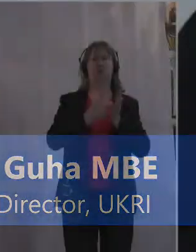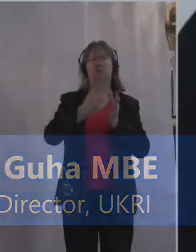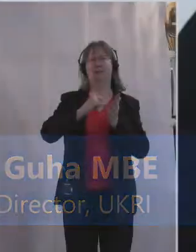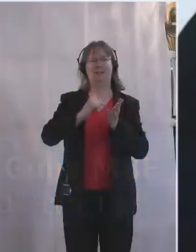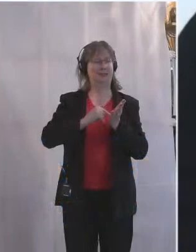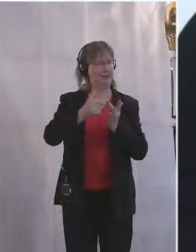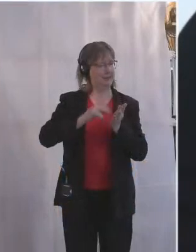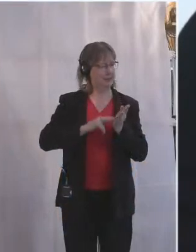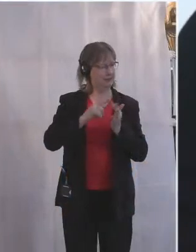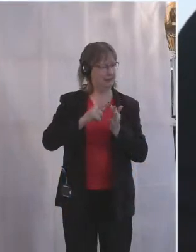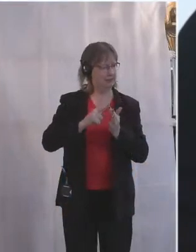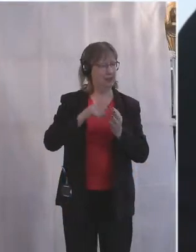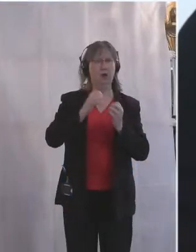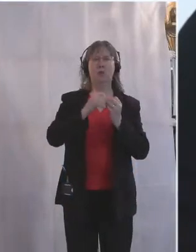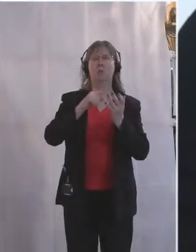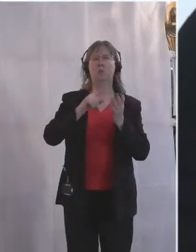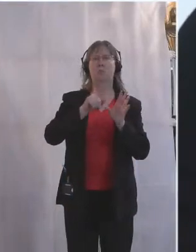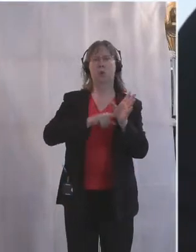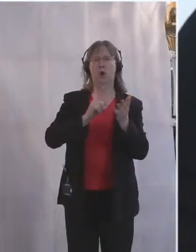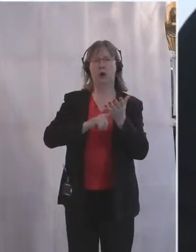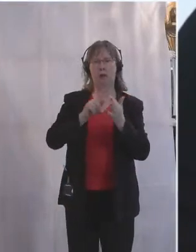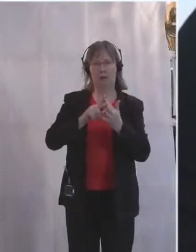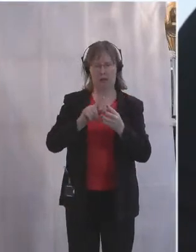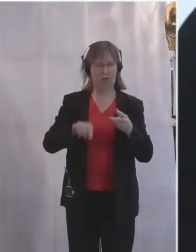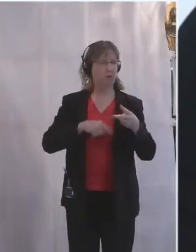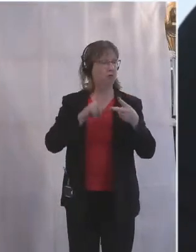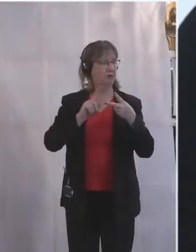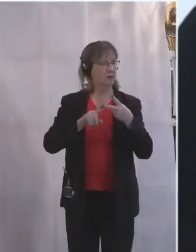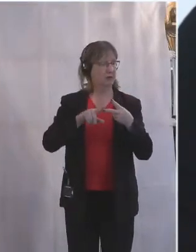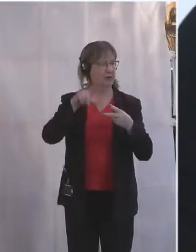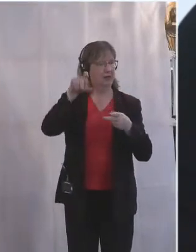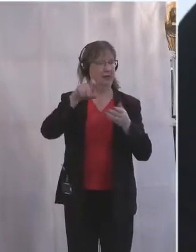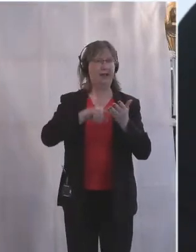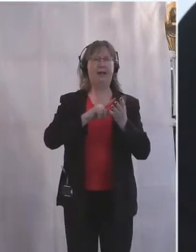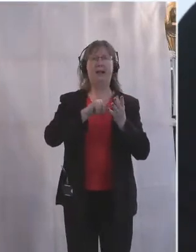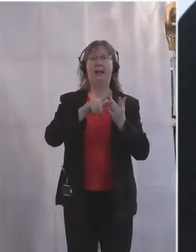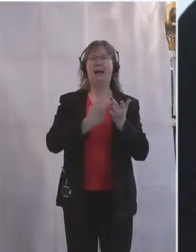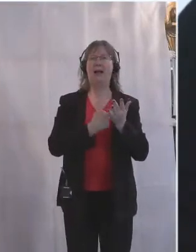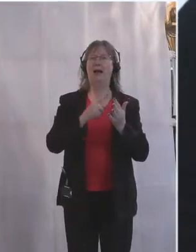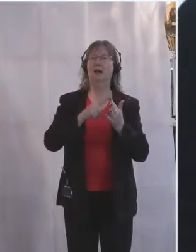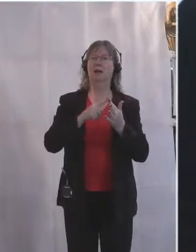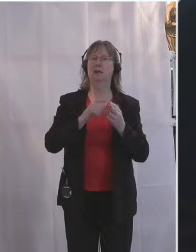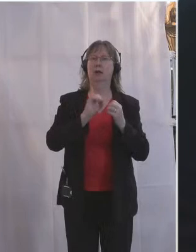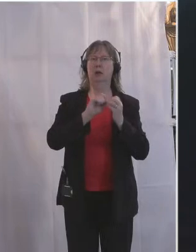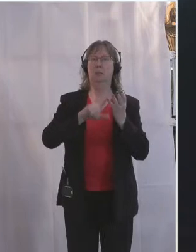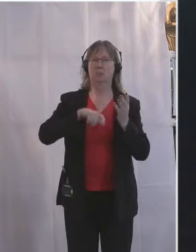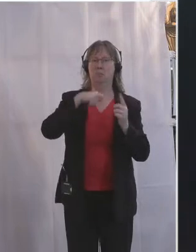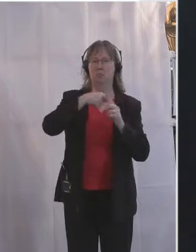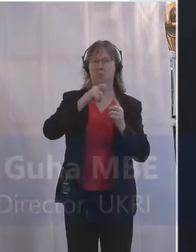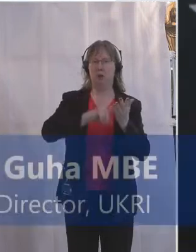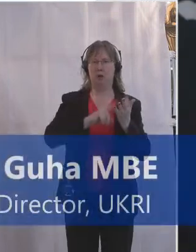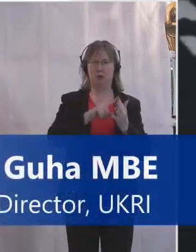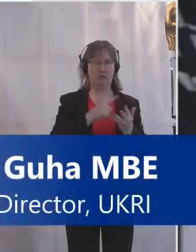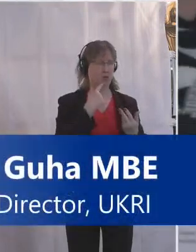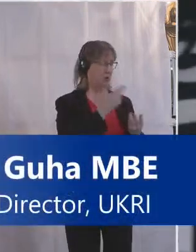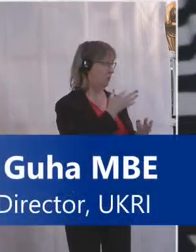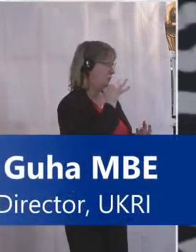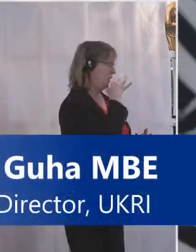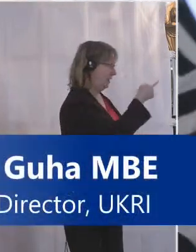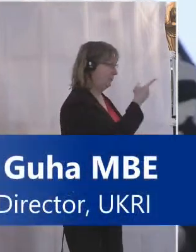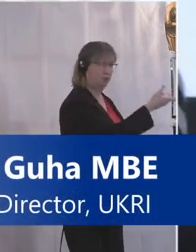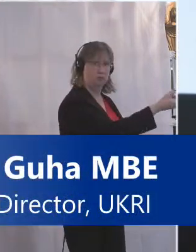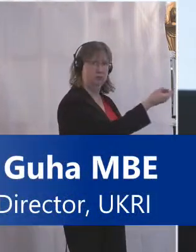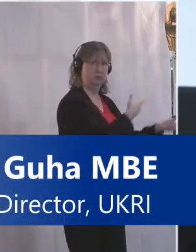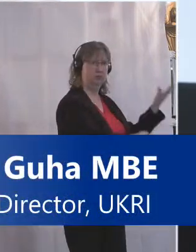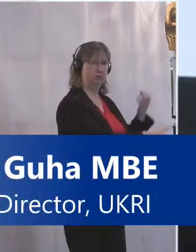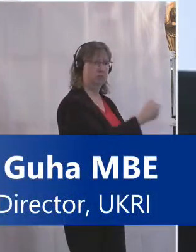Boyle and Claire Buckle, and we're going to start just by giving them the chance to tell you just a little bit